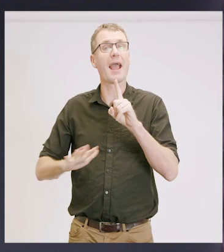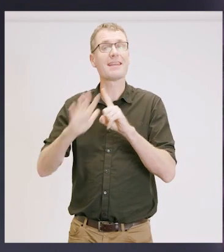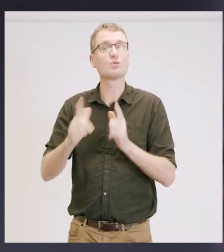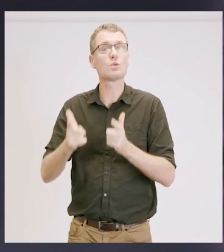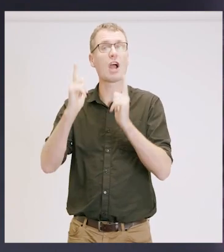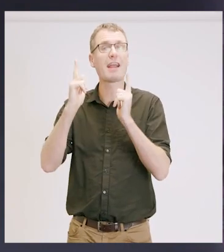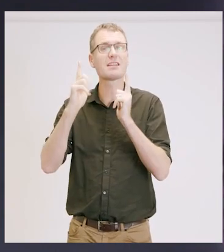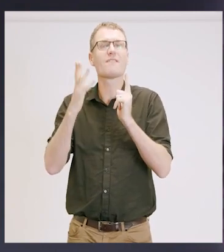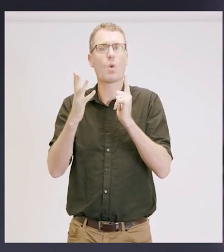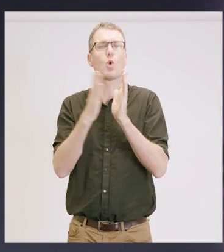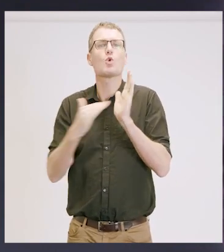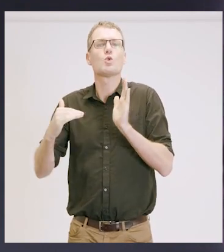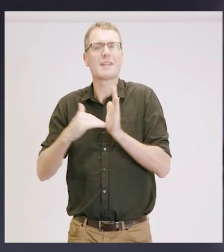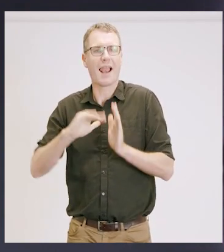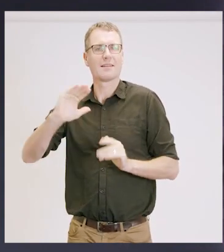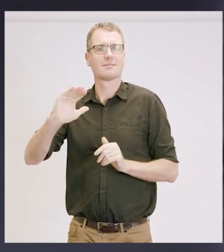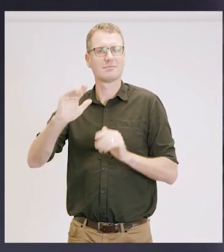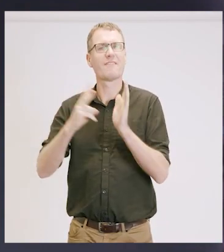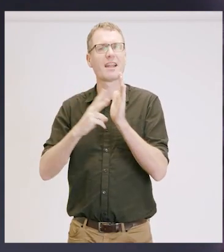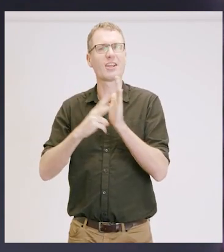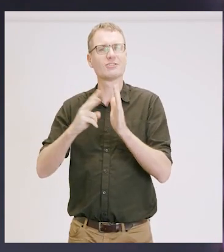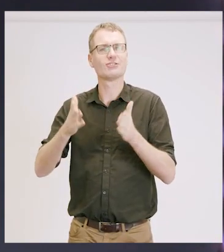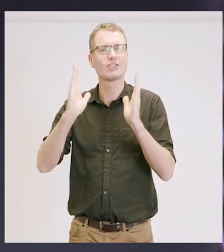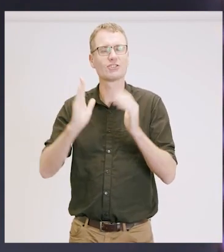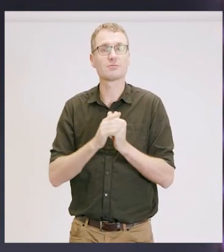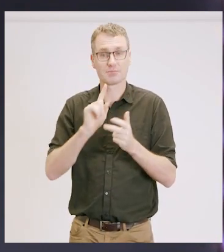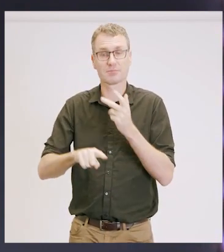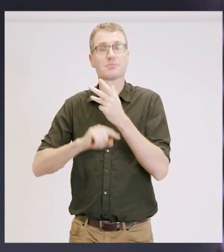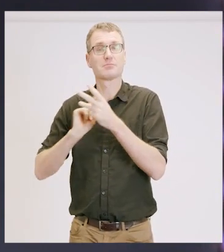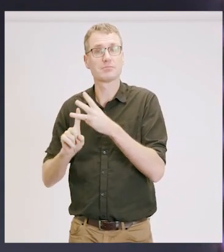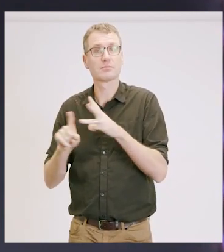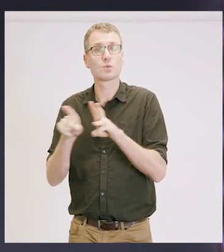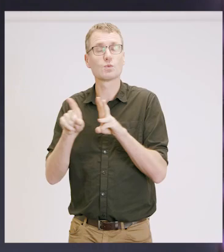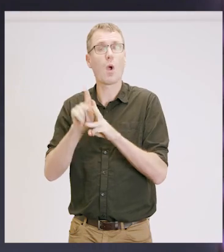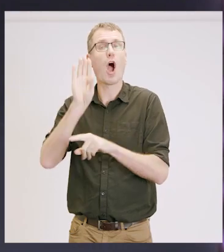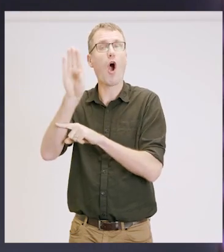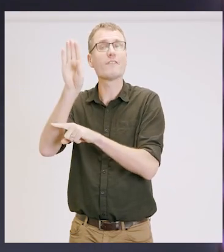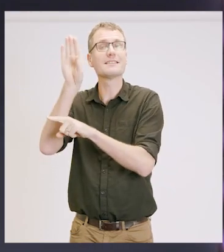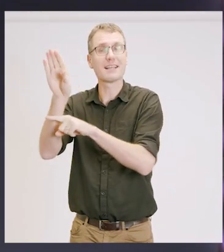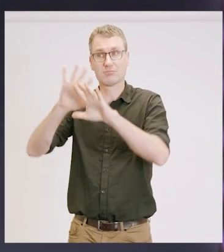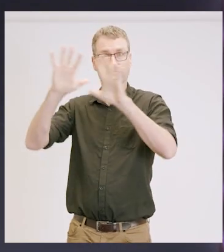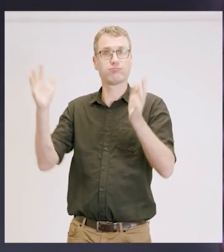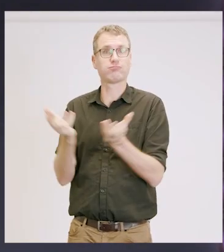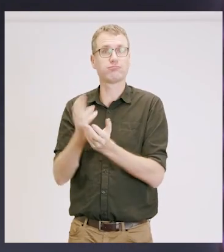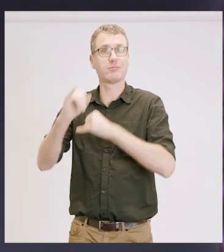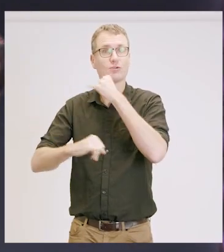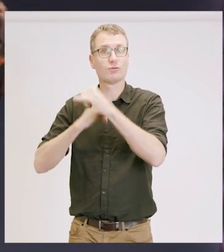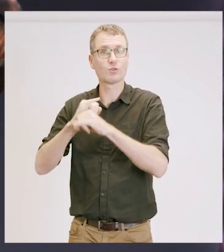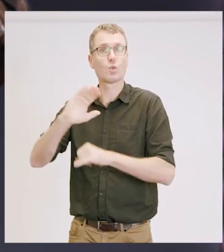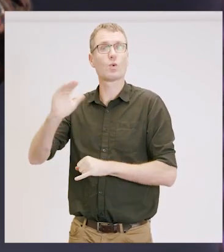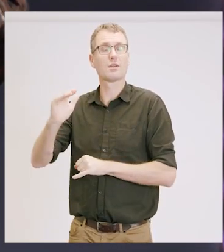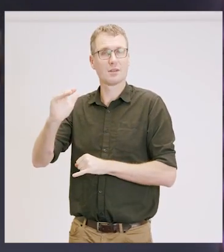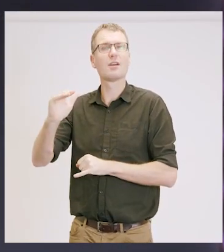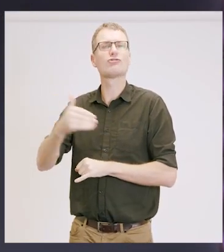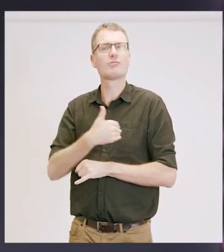leaders. And also when I went to our global conference overseas, the international leaders have been saying it as well. God wants us